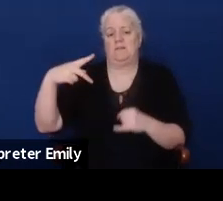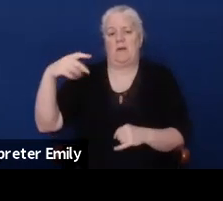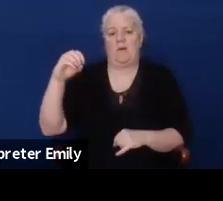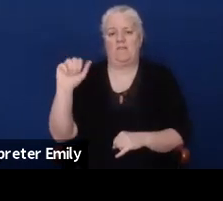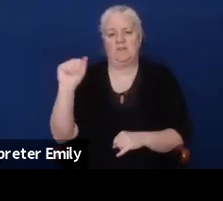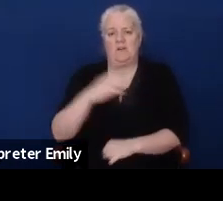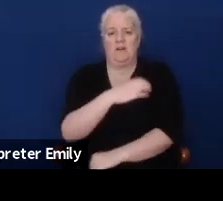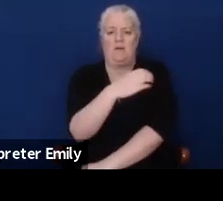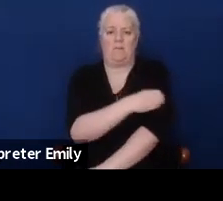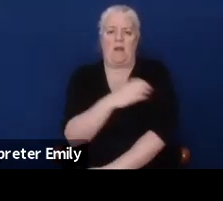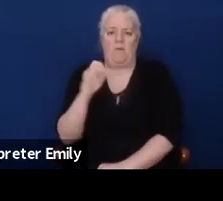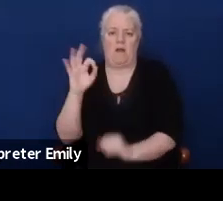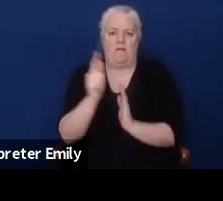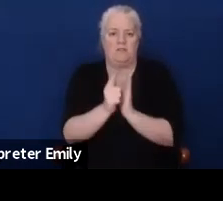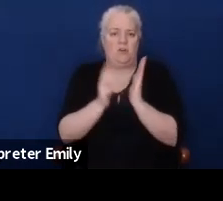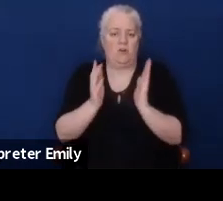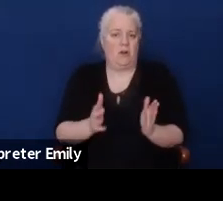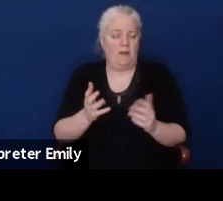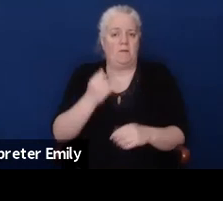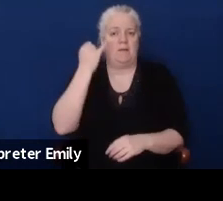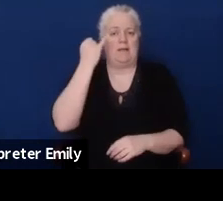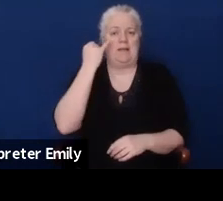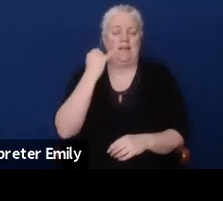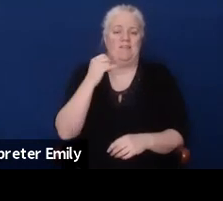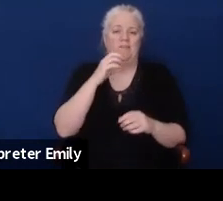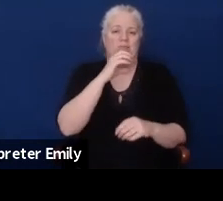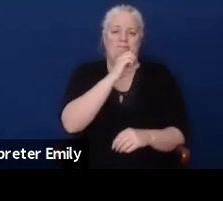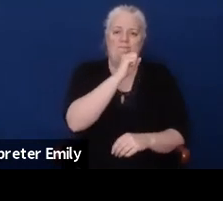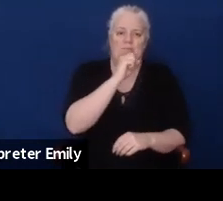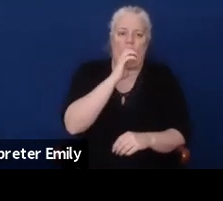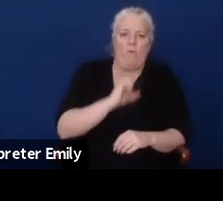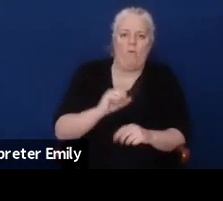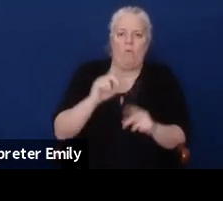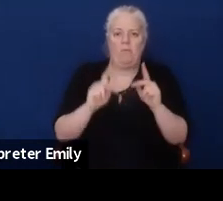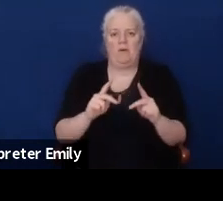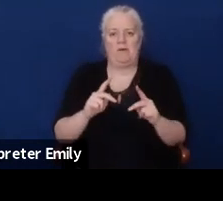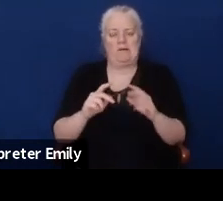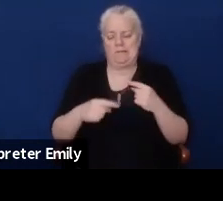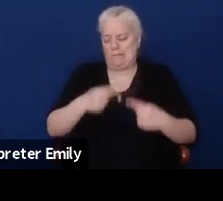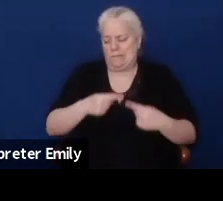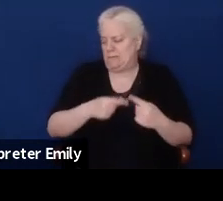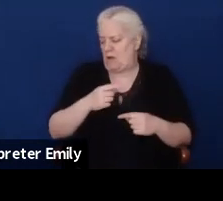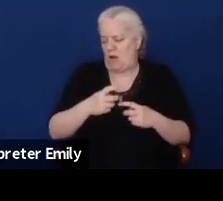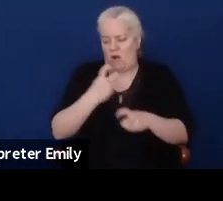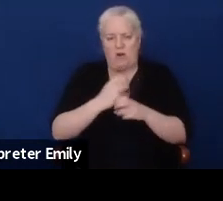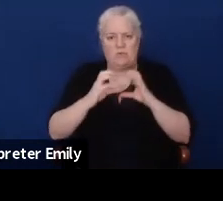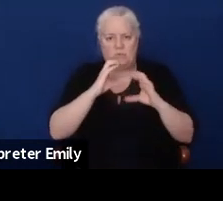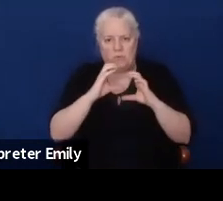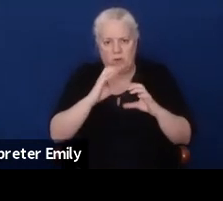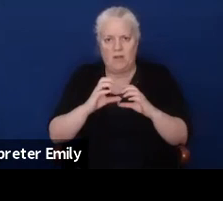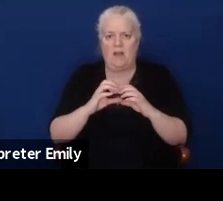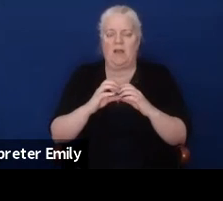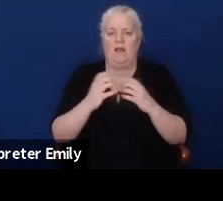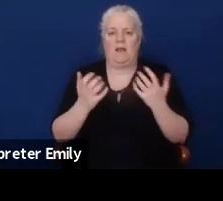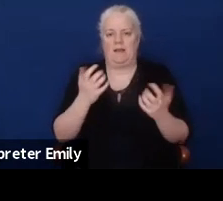situation that you're old, you cannot communicate, and you're disabled, but you have stated your wish around